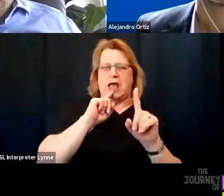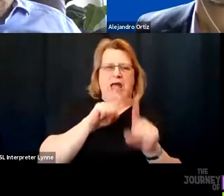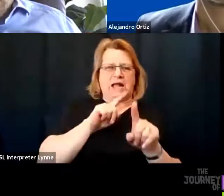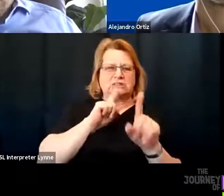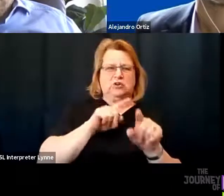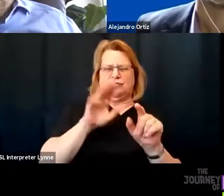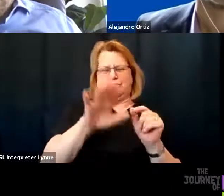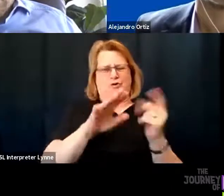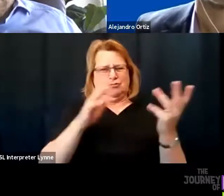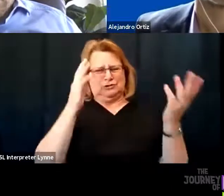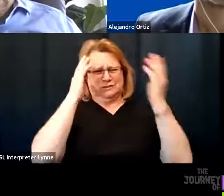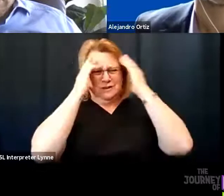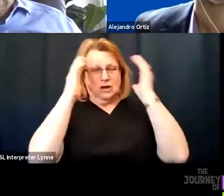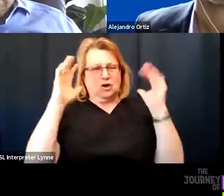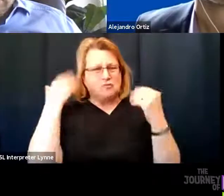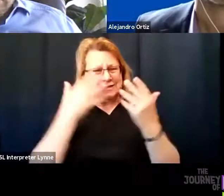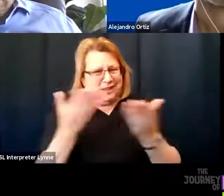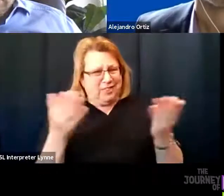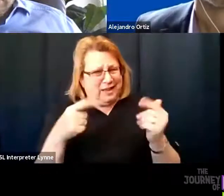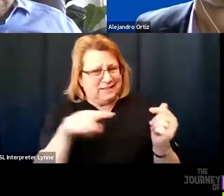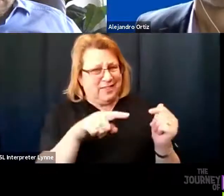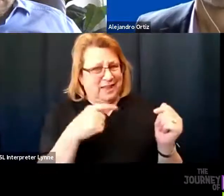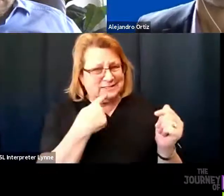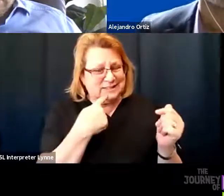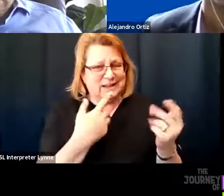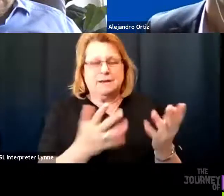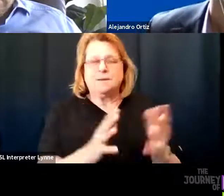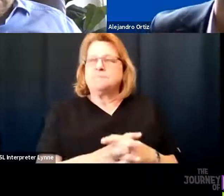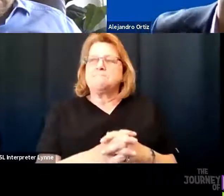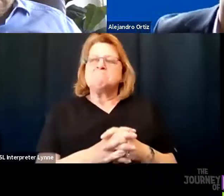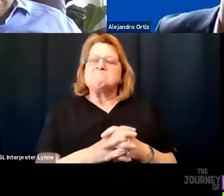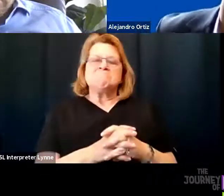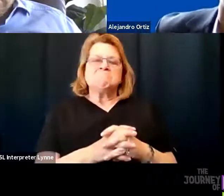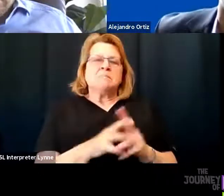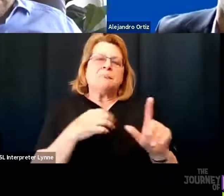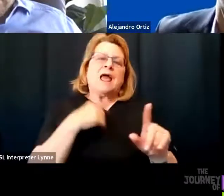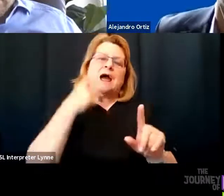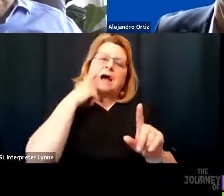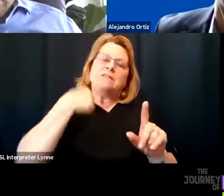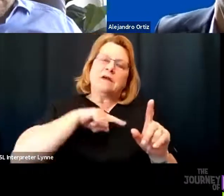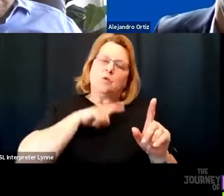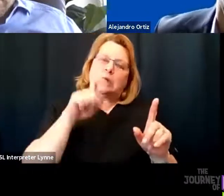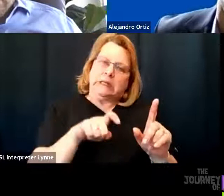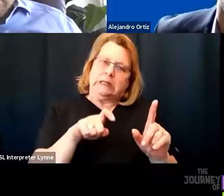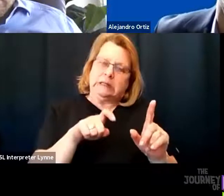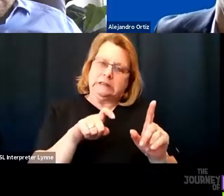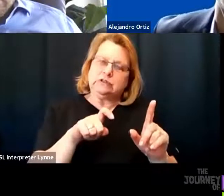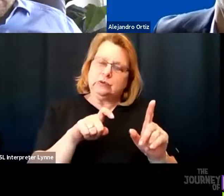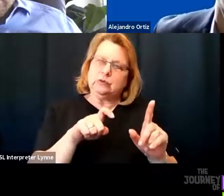all of these outrageous things that they say. I think that we need to take into account